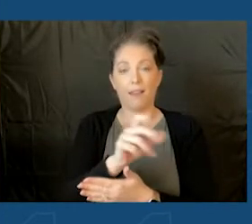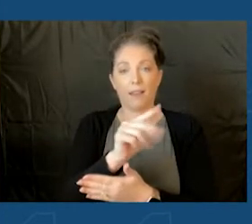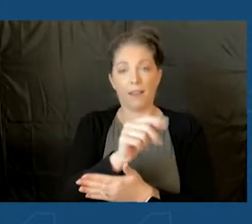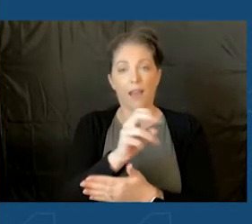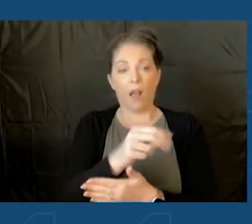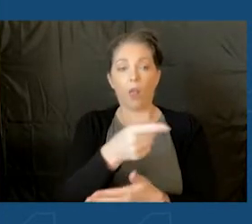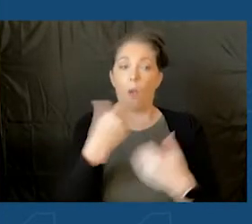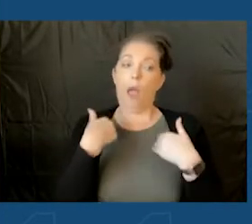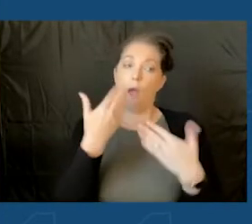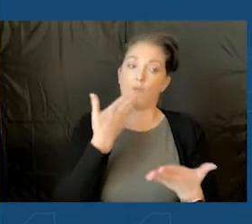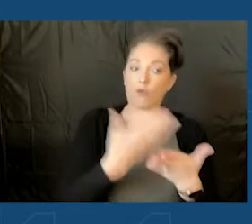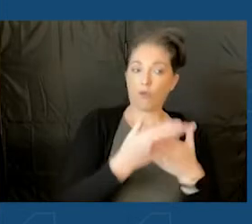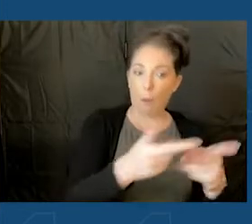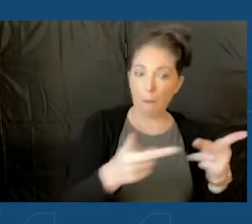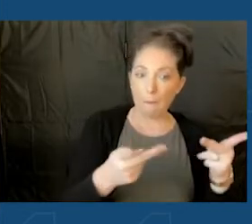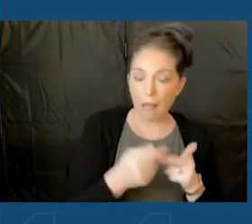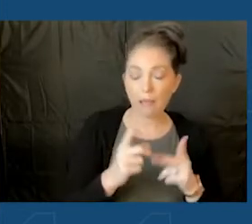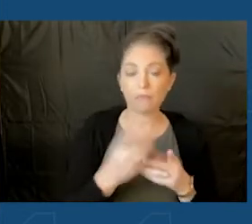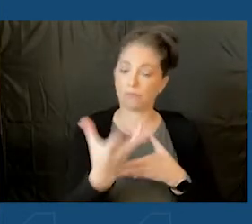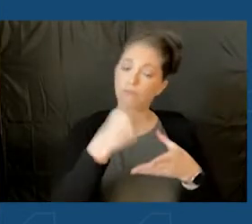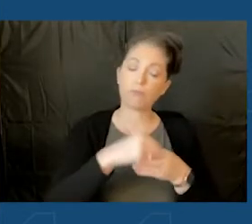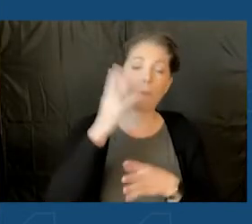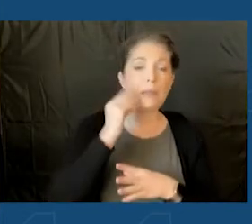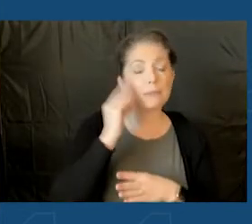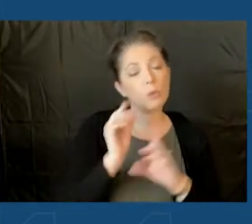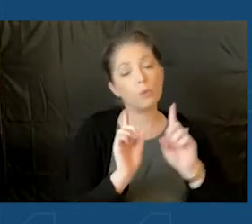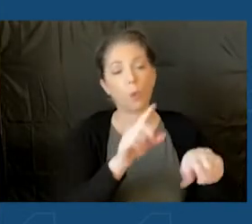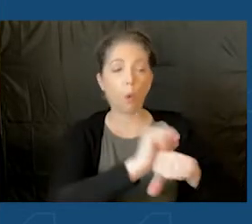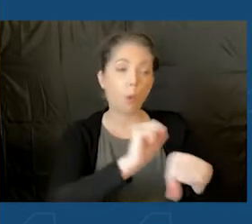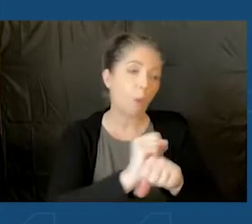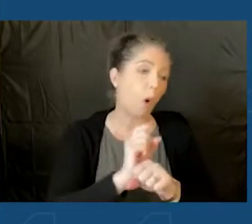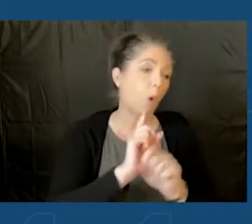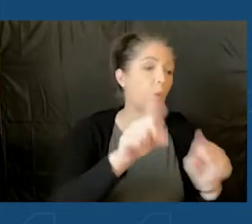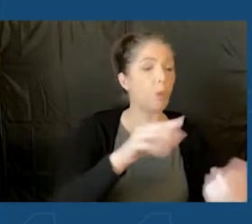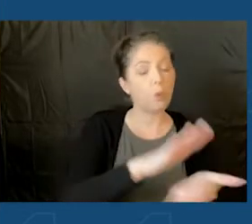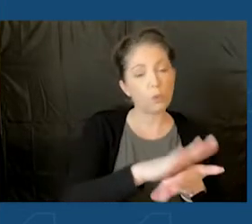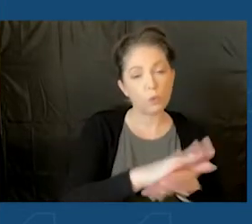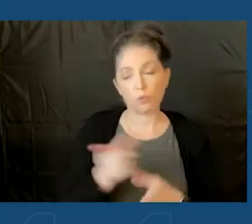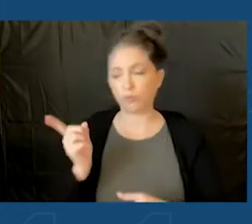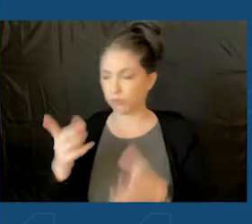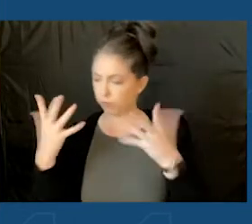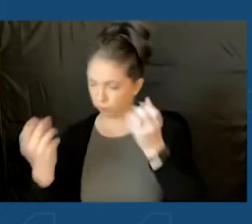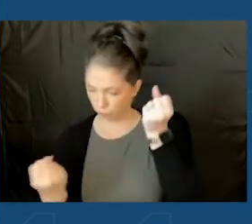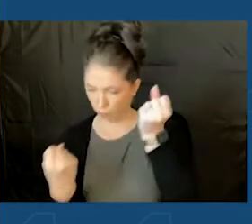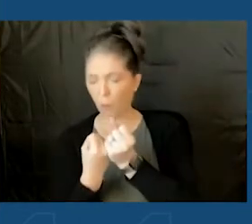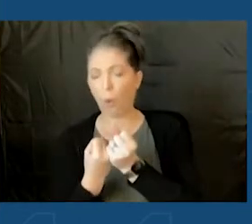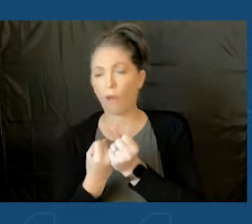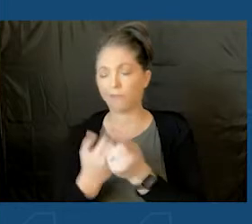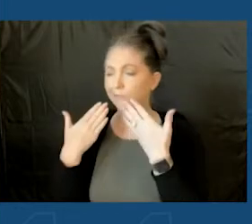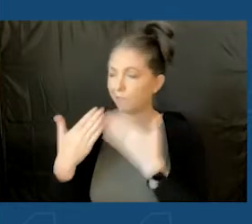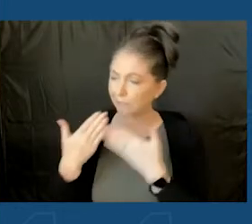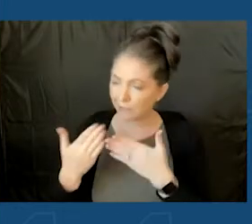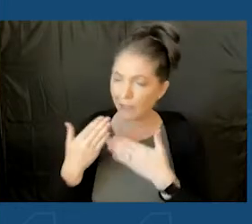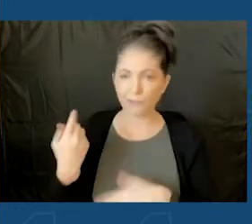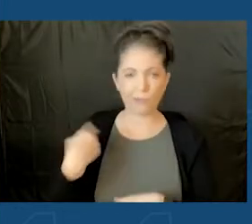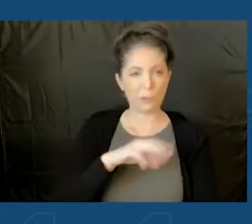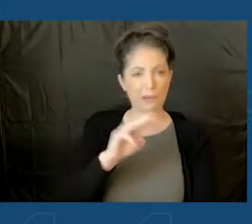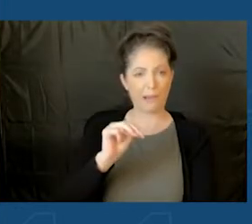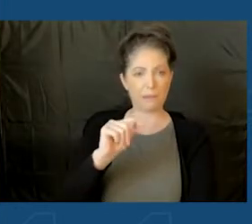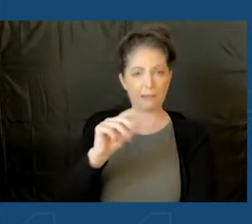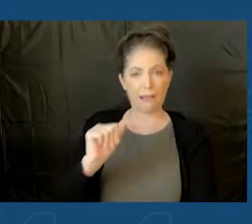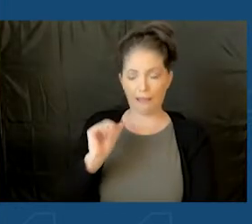of going to work or to school, and you supported that so strongly. So we are deeply grateful. We at the MTA and all of our customers are